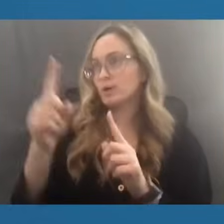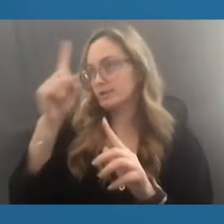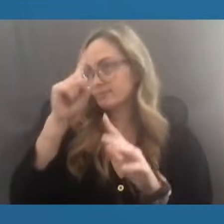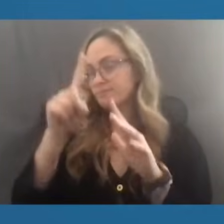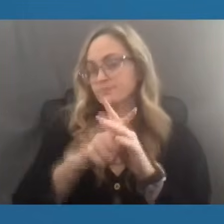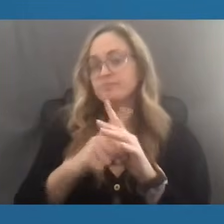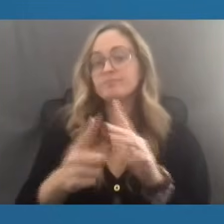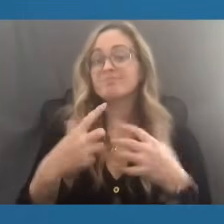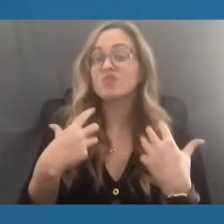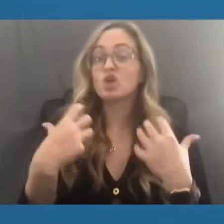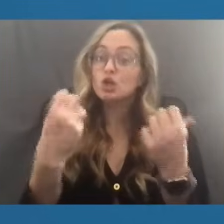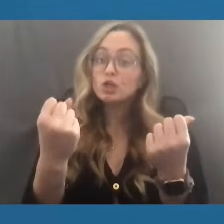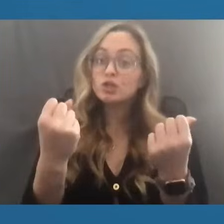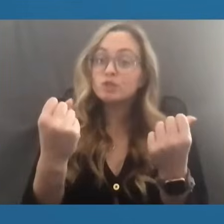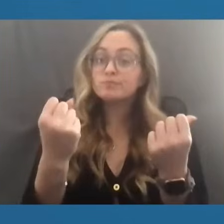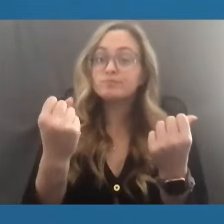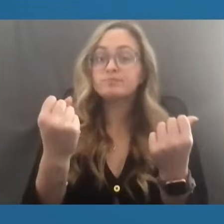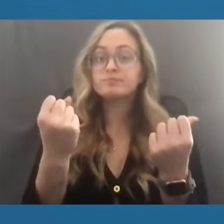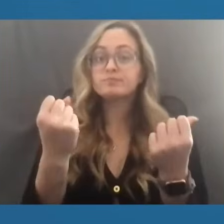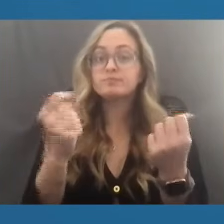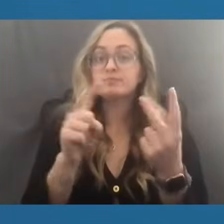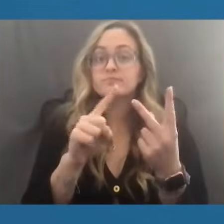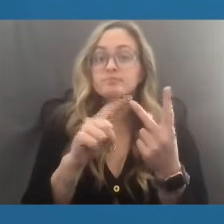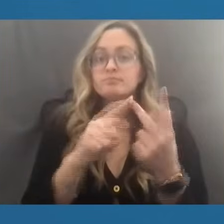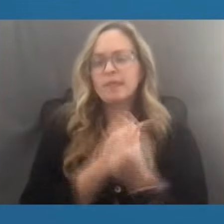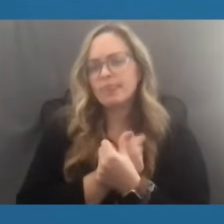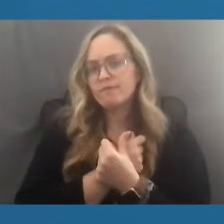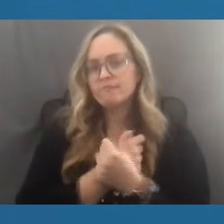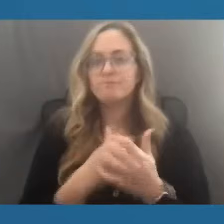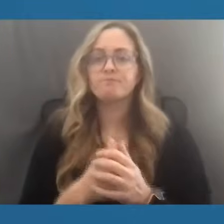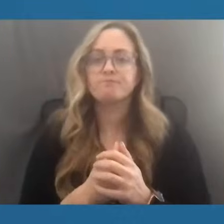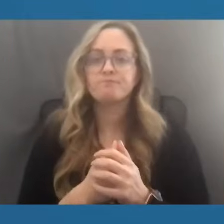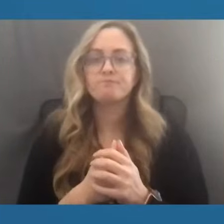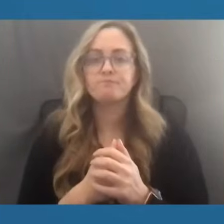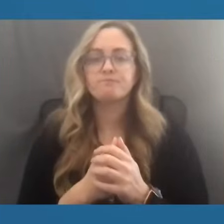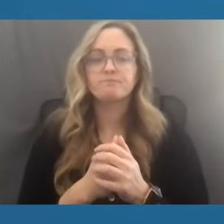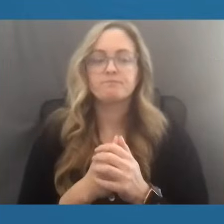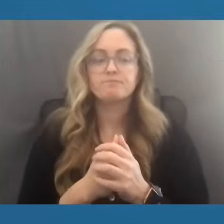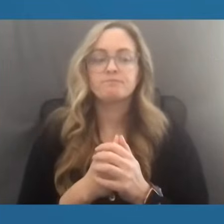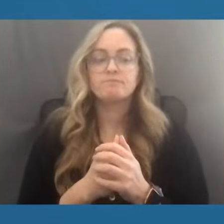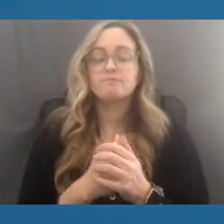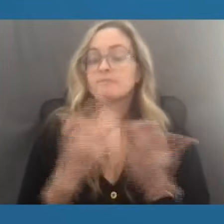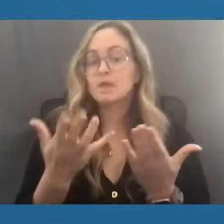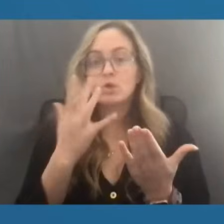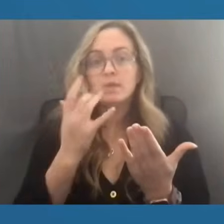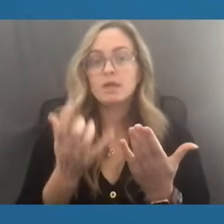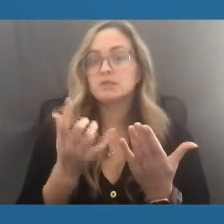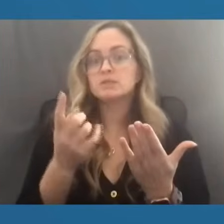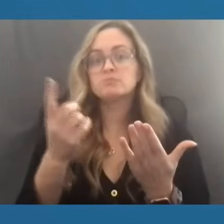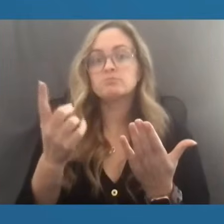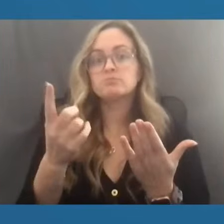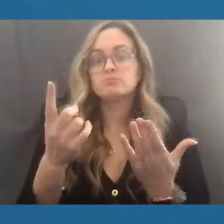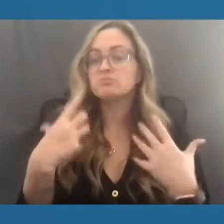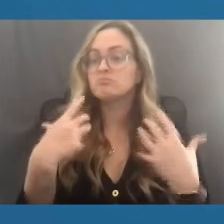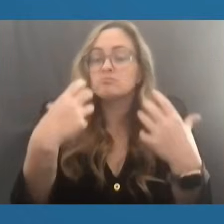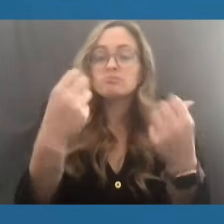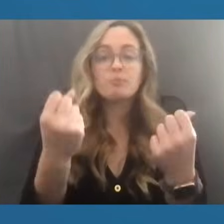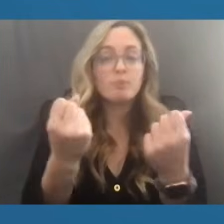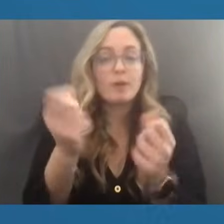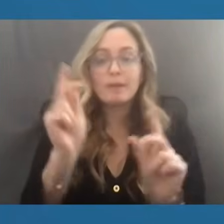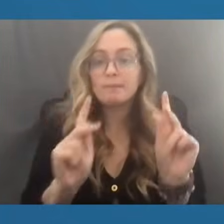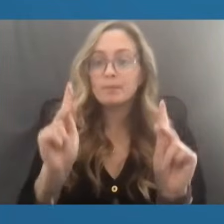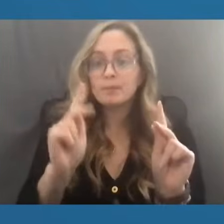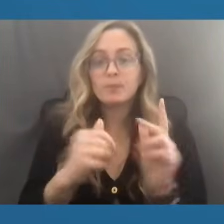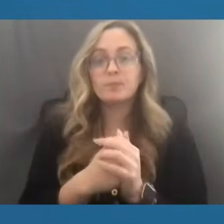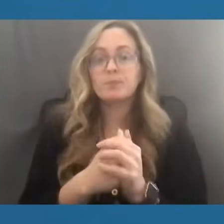is courage, and one is love. They're here because of they're courageous people,